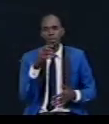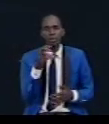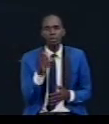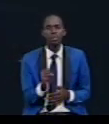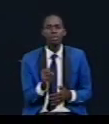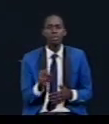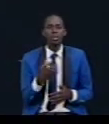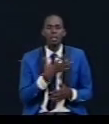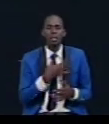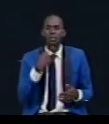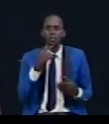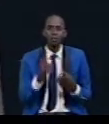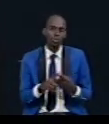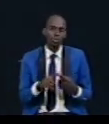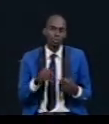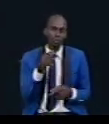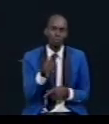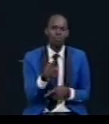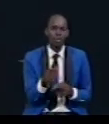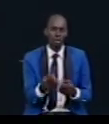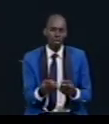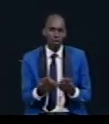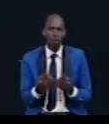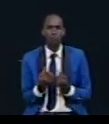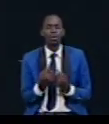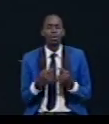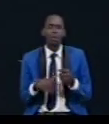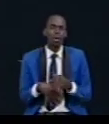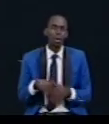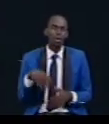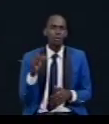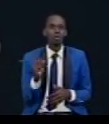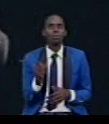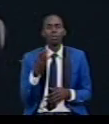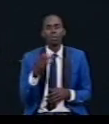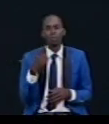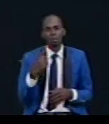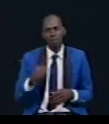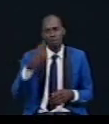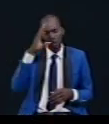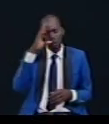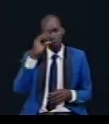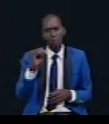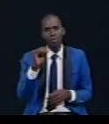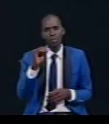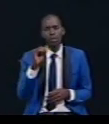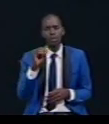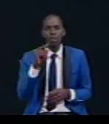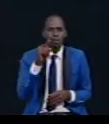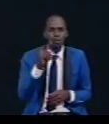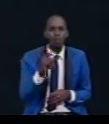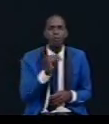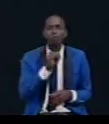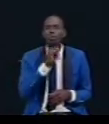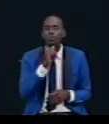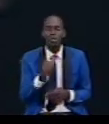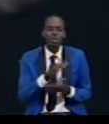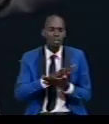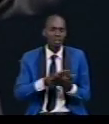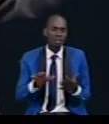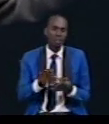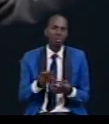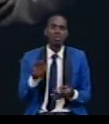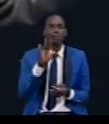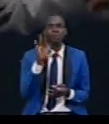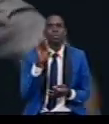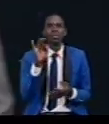unto him, come out of the man, thou unclean spirit. That's